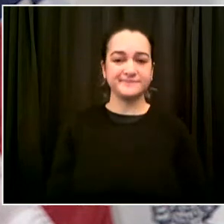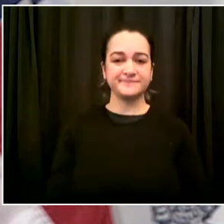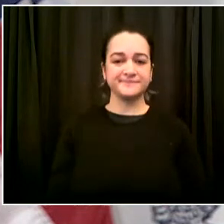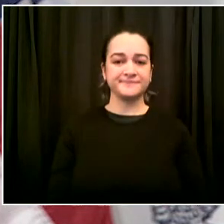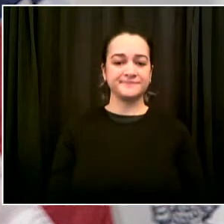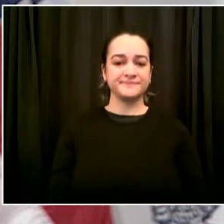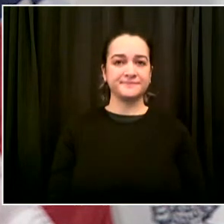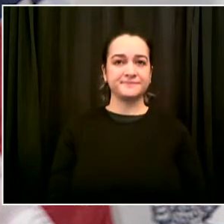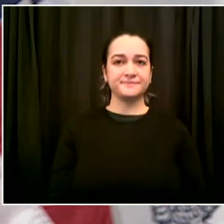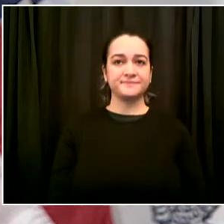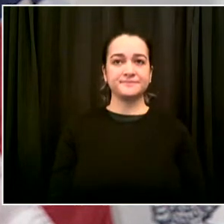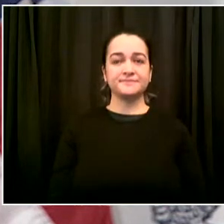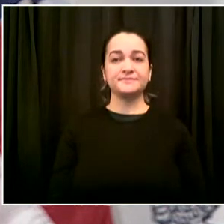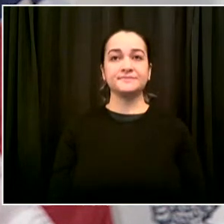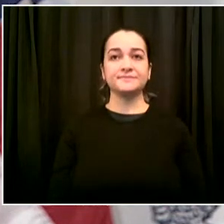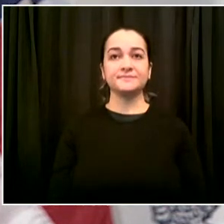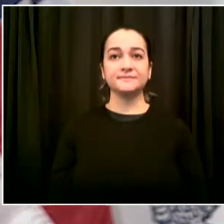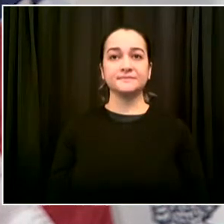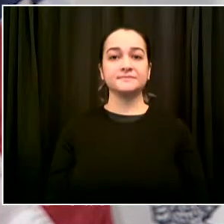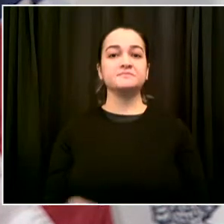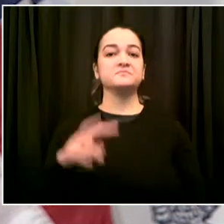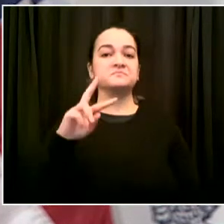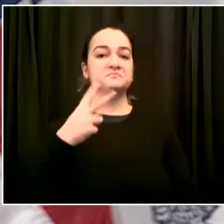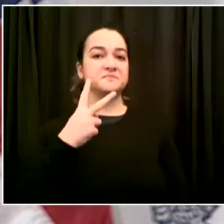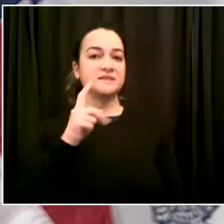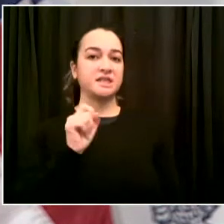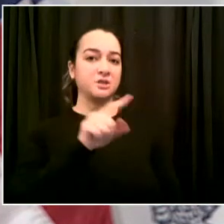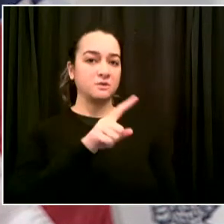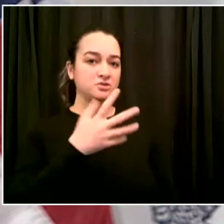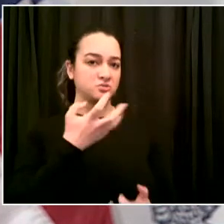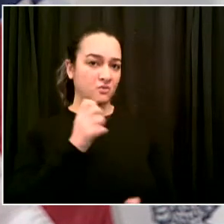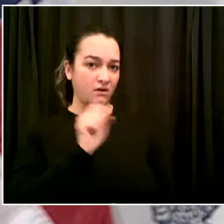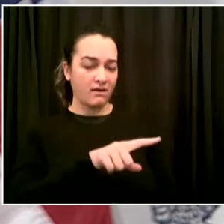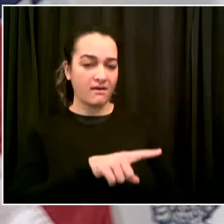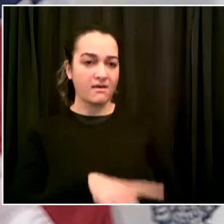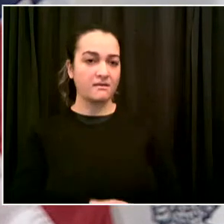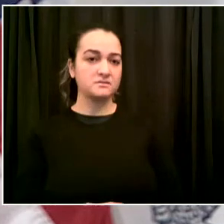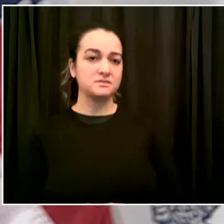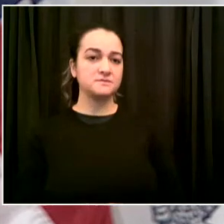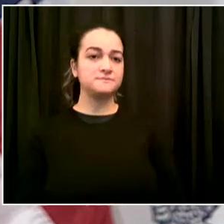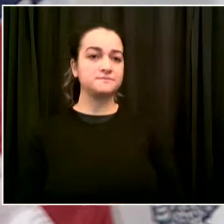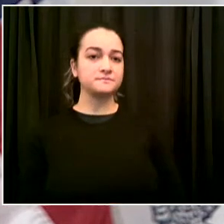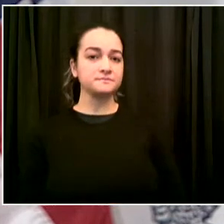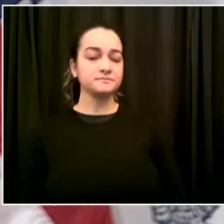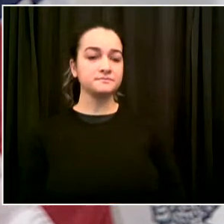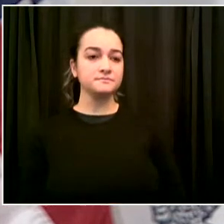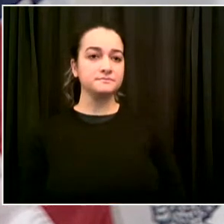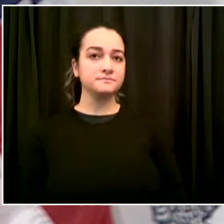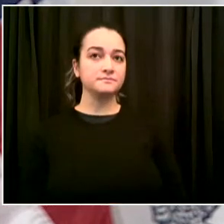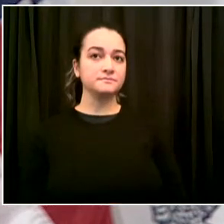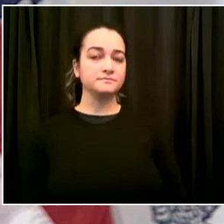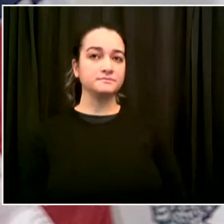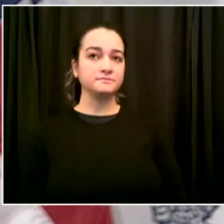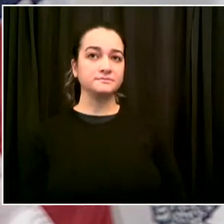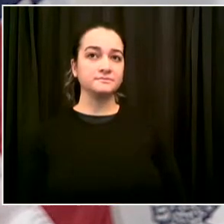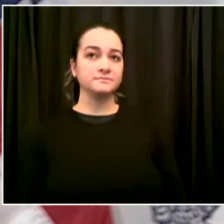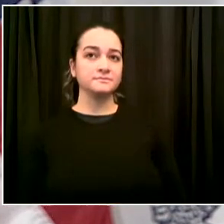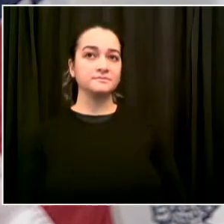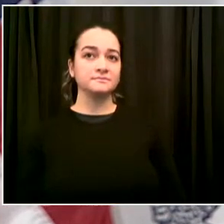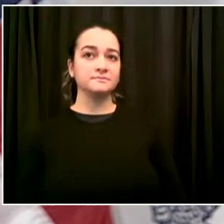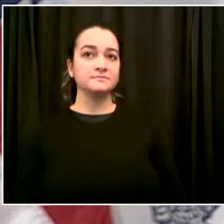add that we have heard that the lines overall have been shorter. I haven't really been hearing about